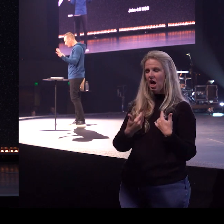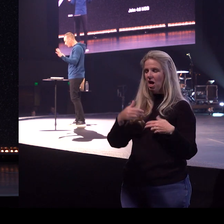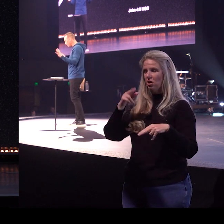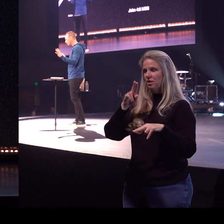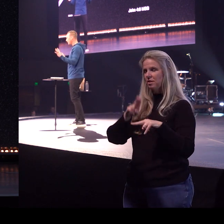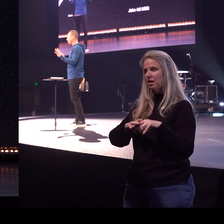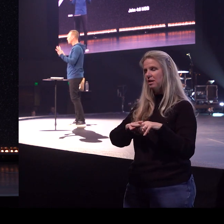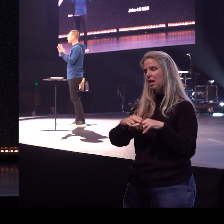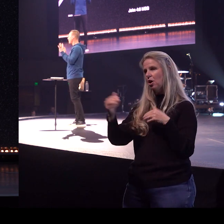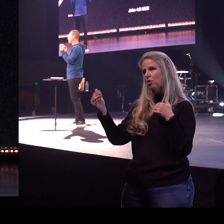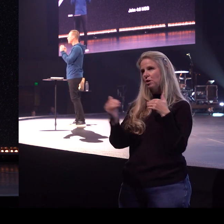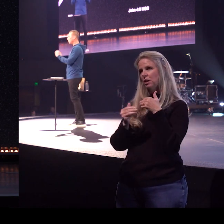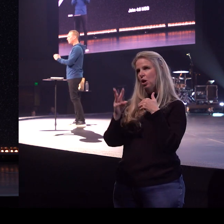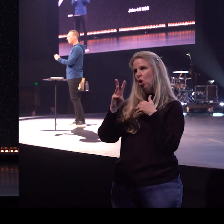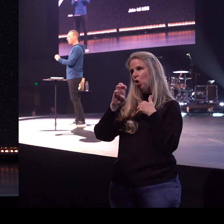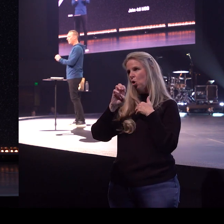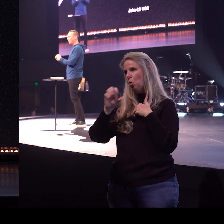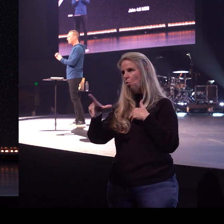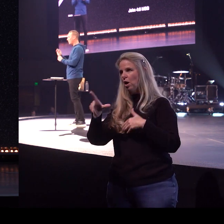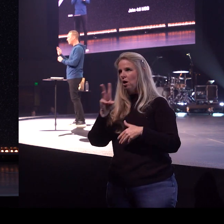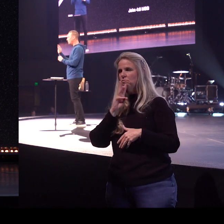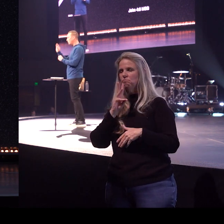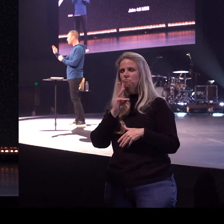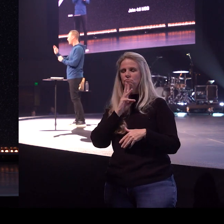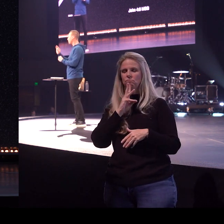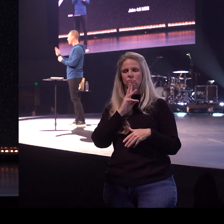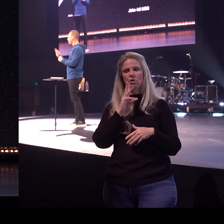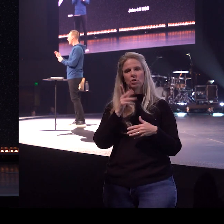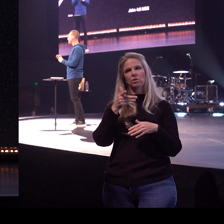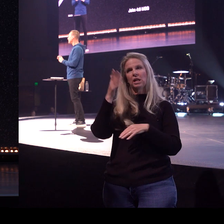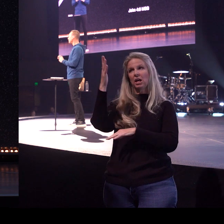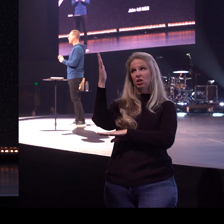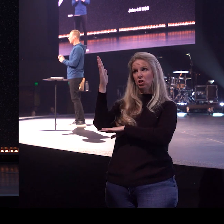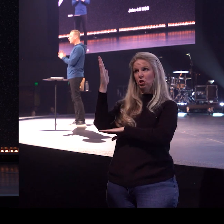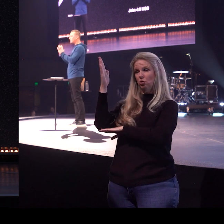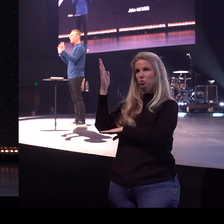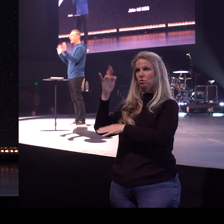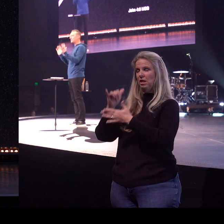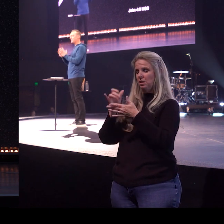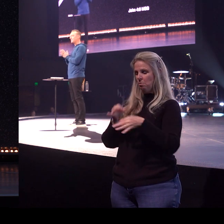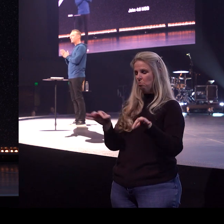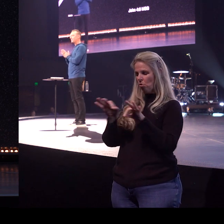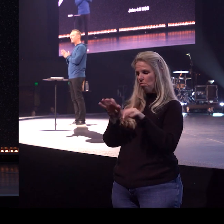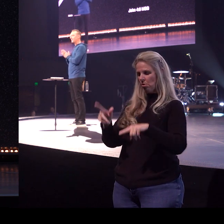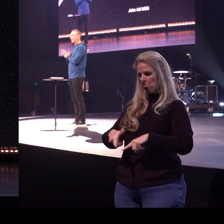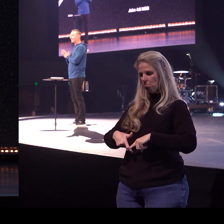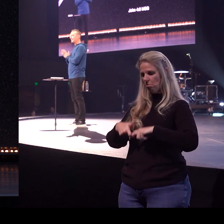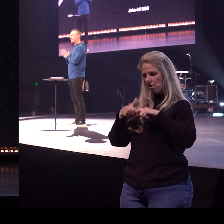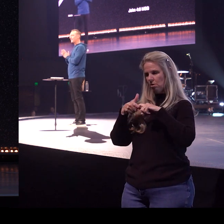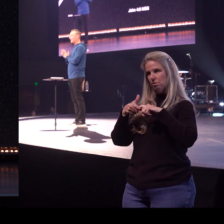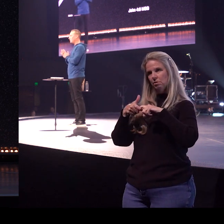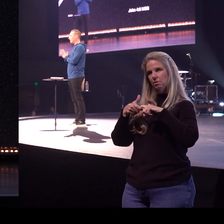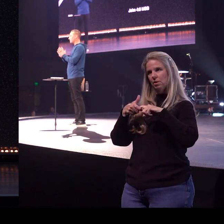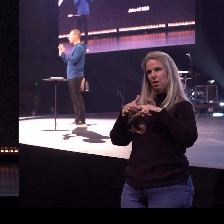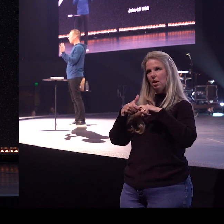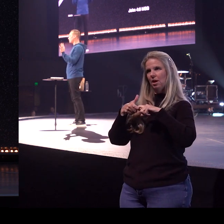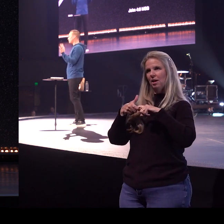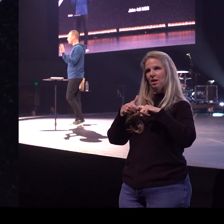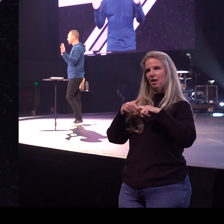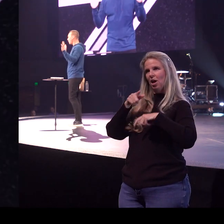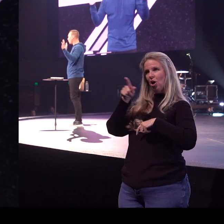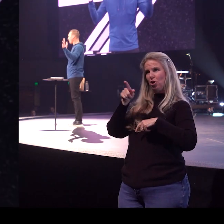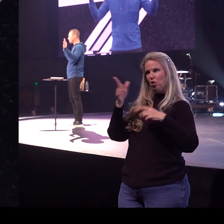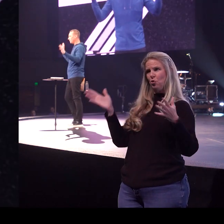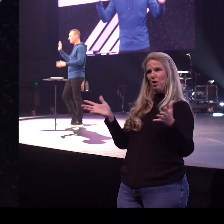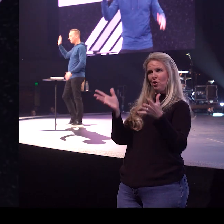at the well. It was around noon. Now remember, it's around noontime. Remember that. But can we just pause and anybody else encouraged